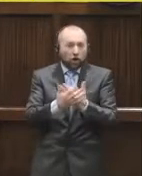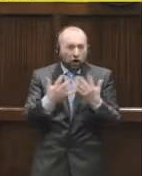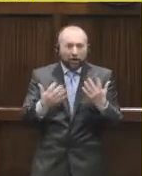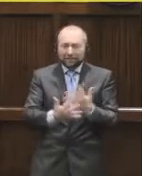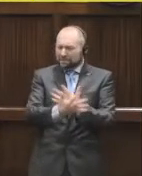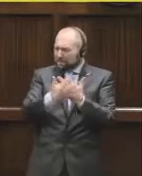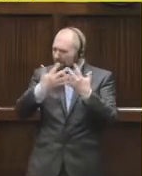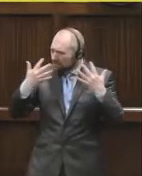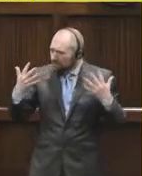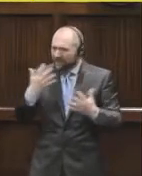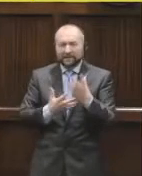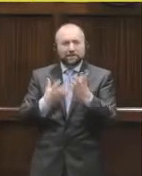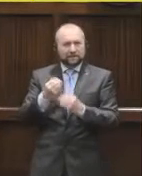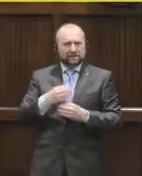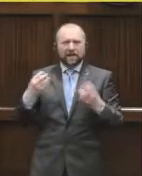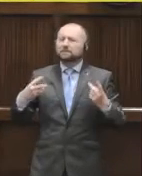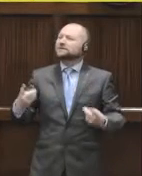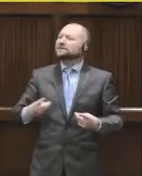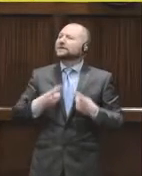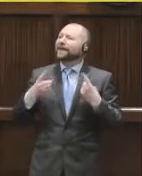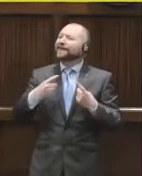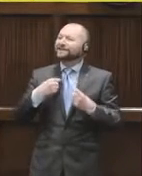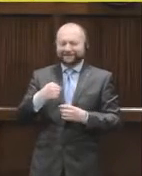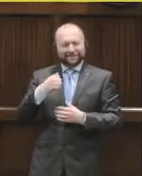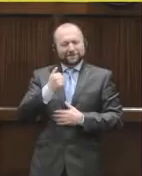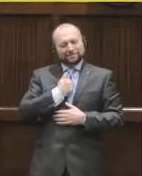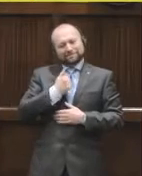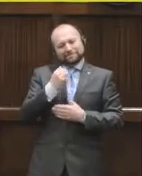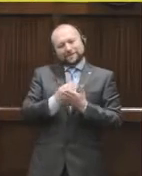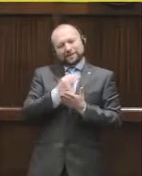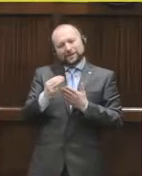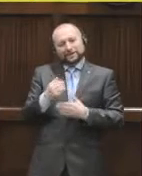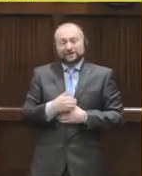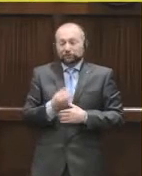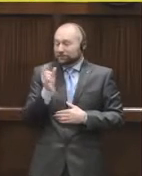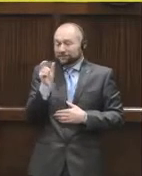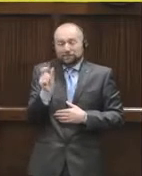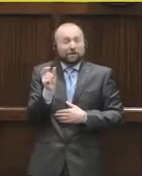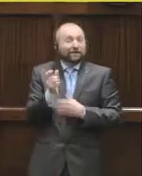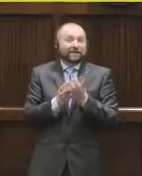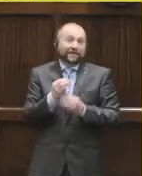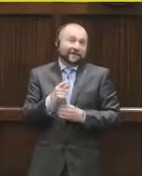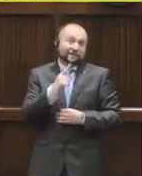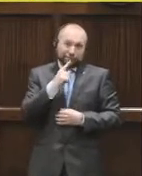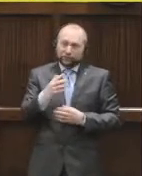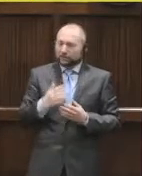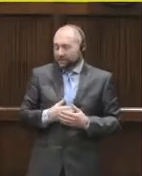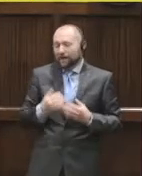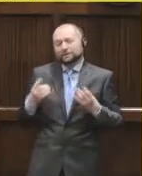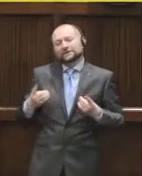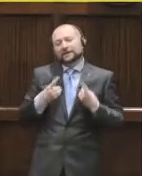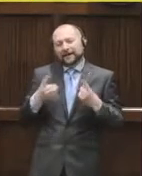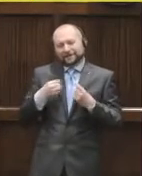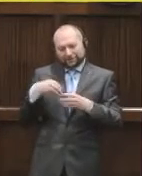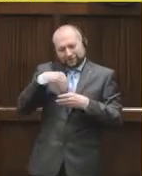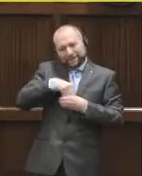steps forward, and I am delighted to have played my part, however small, in this coming into being.